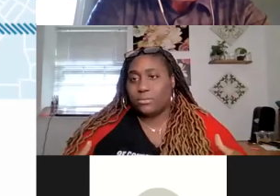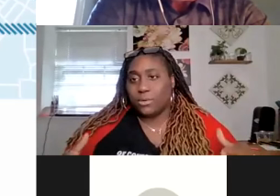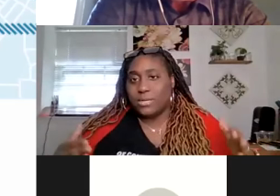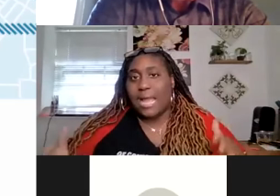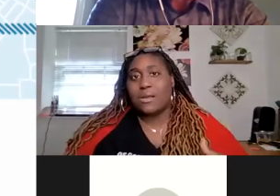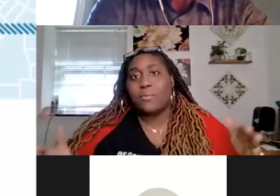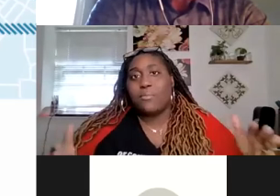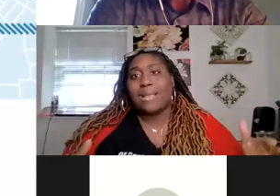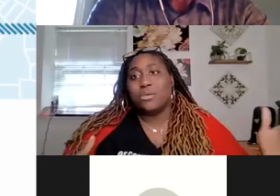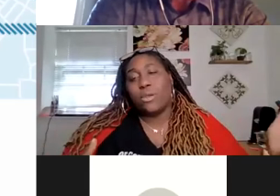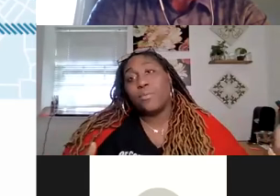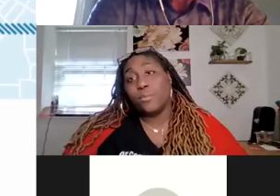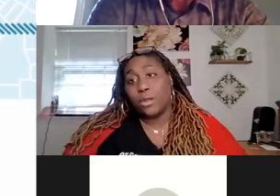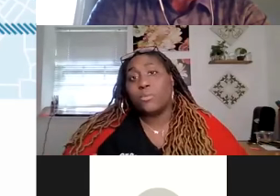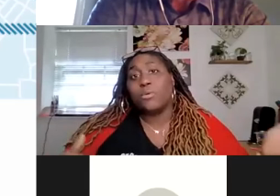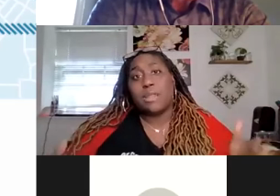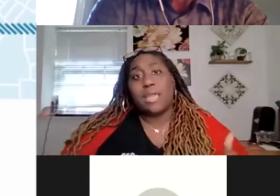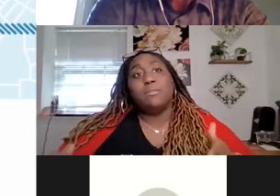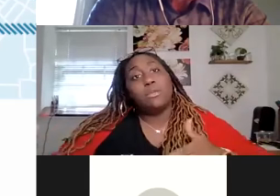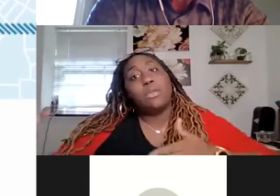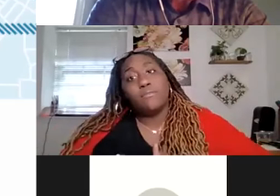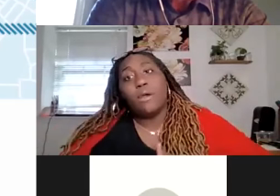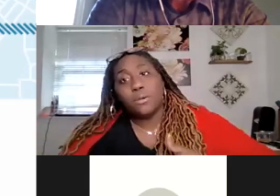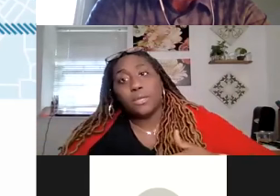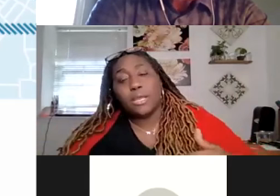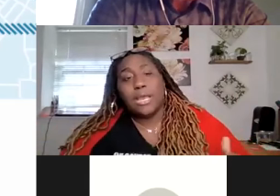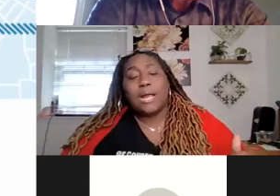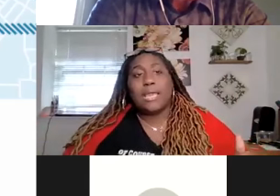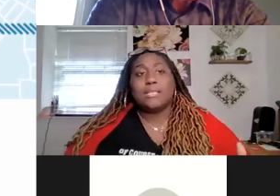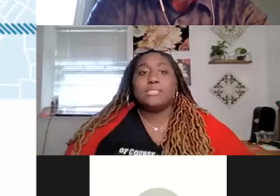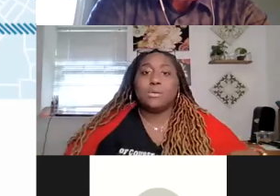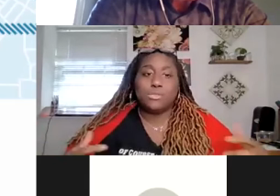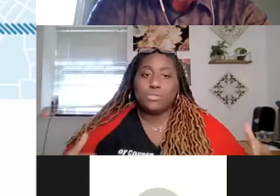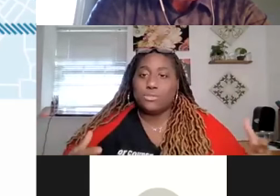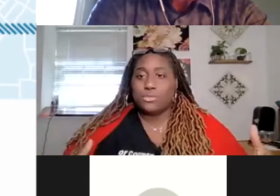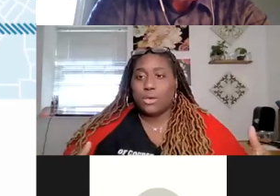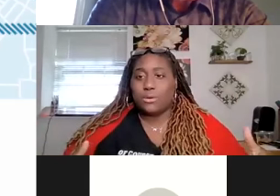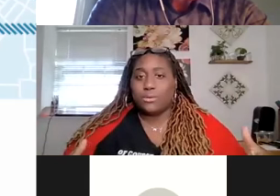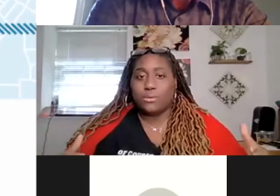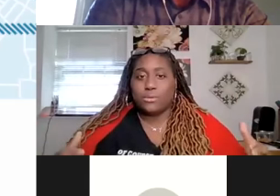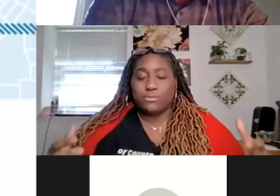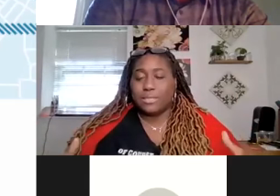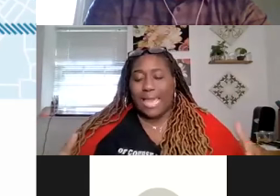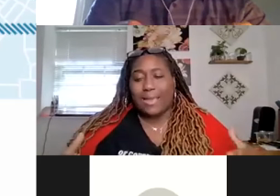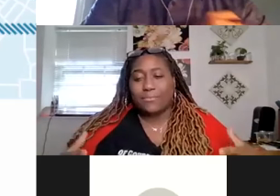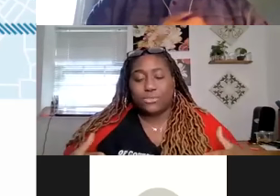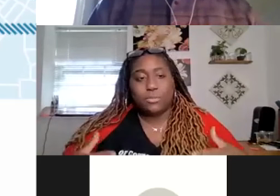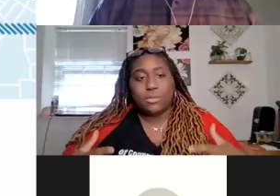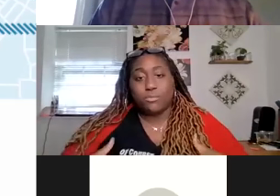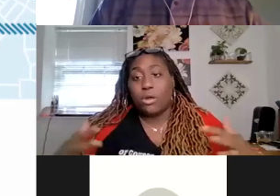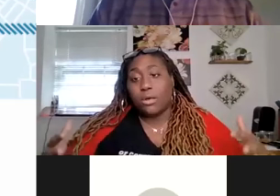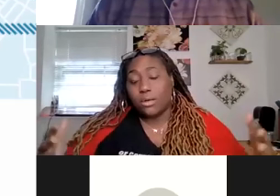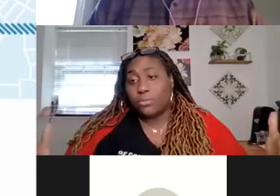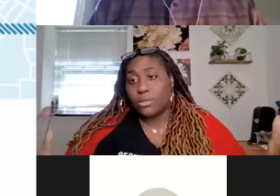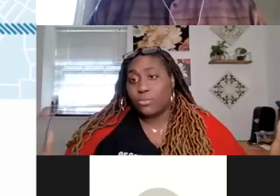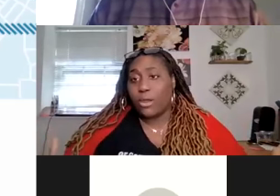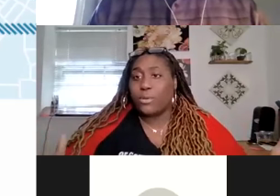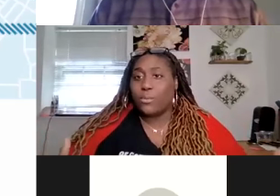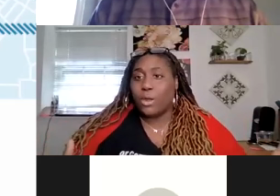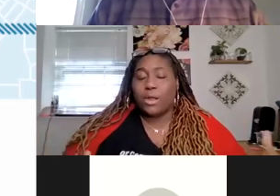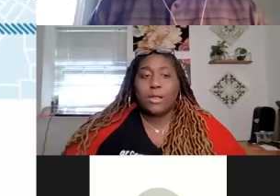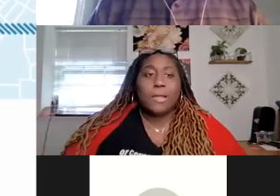well, we're not going back to where we were. We're now looking forward. And so to do so, you really have to be raw